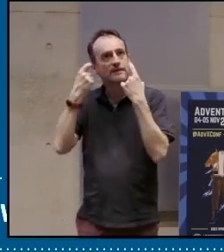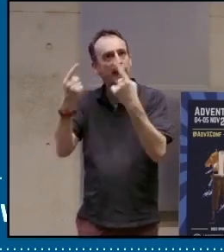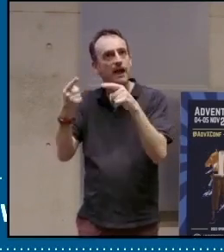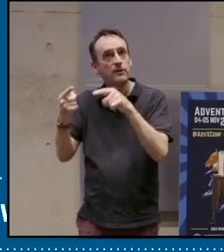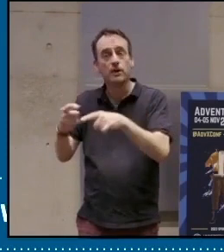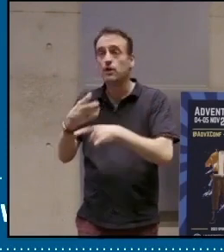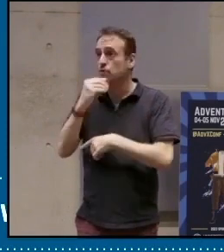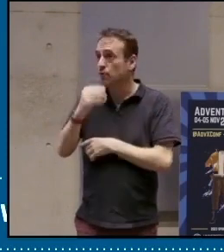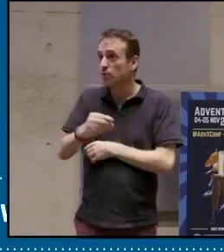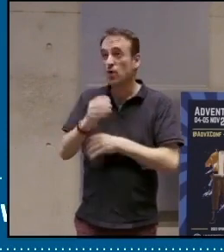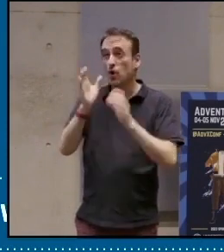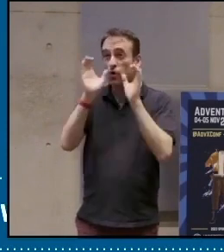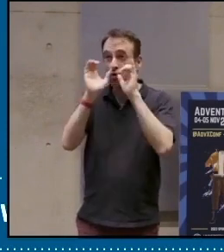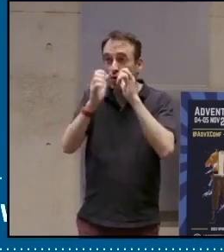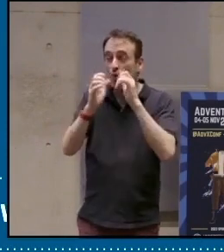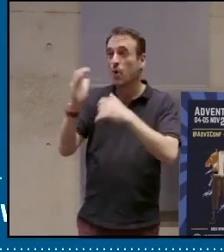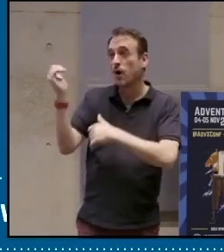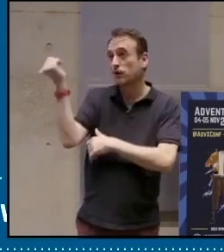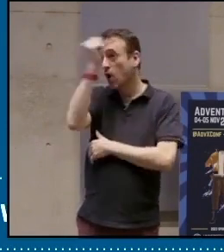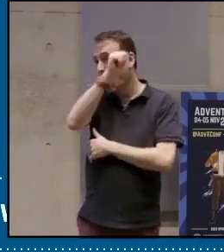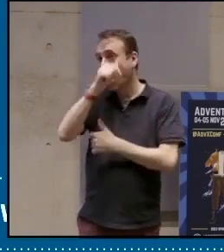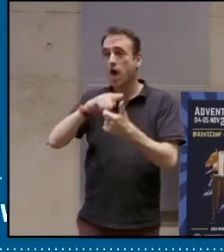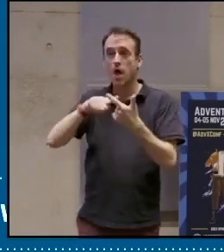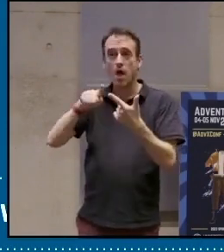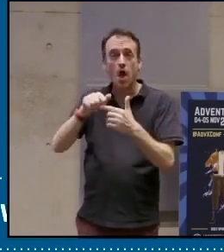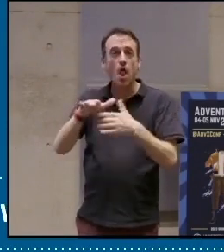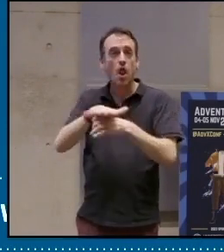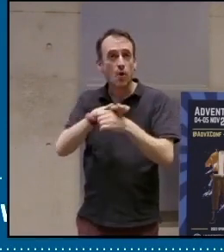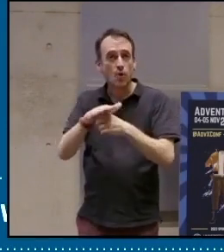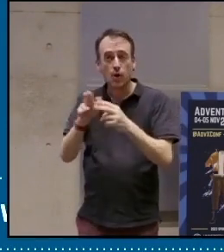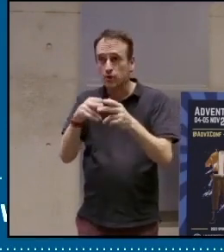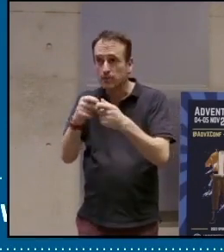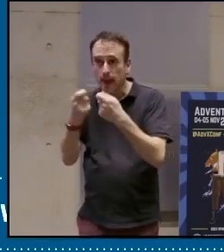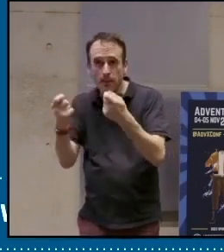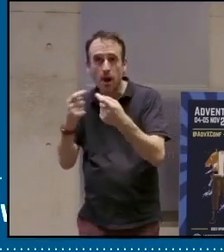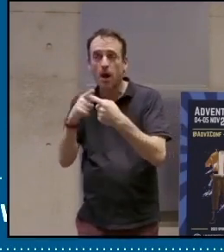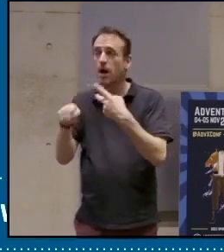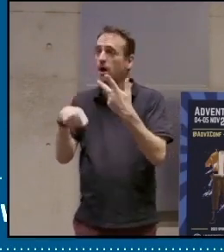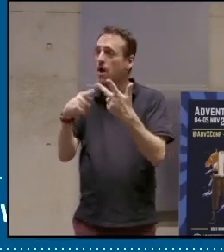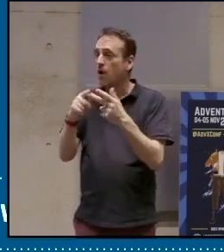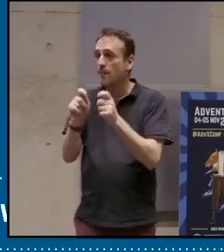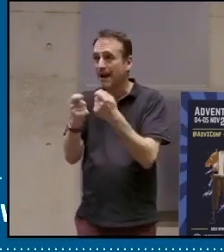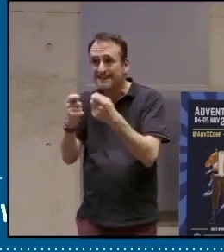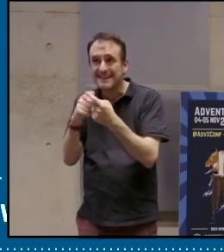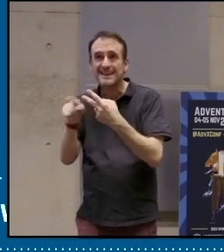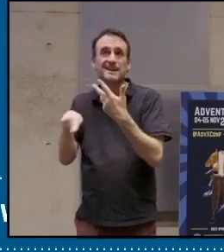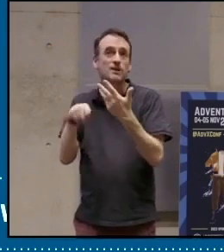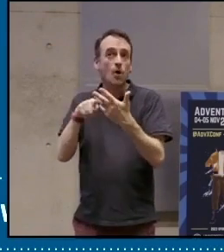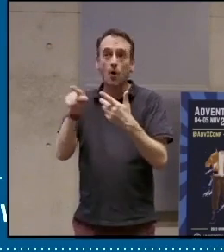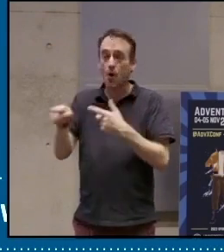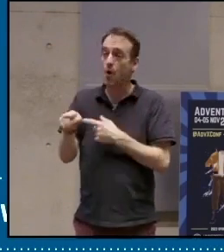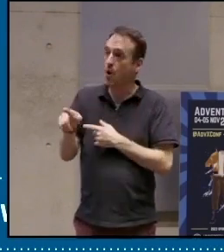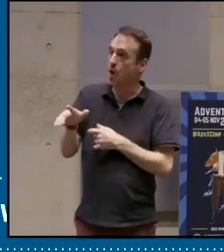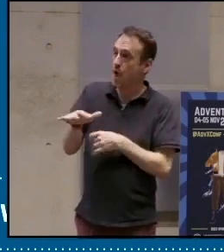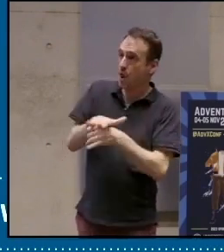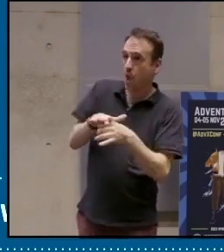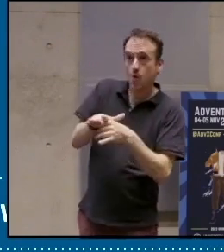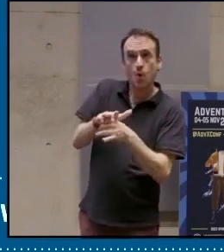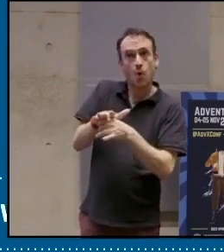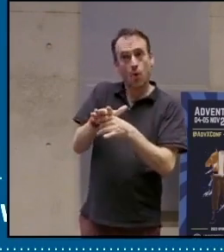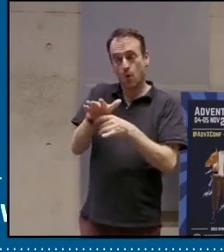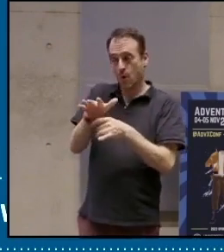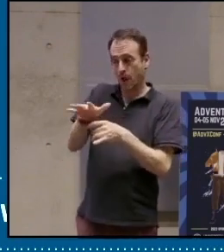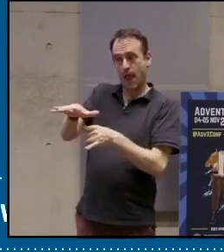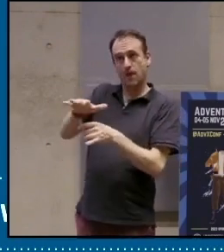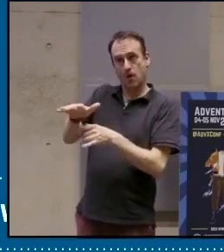Google Scholar, you can check out local newspapers and magazines and translate them. You can look up the name of a major bookseller in that country and go to their